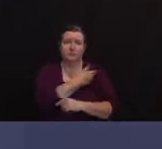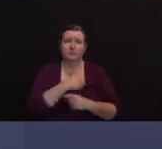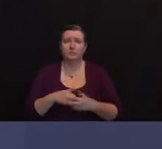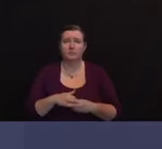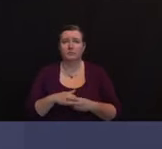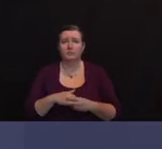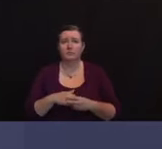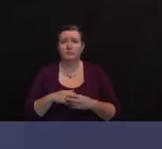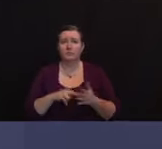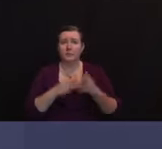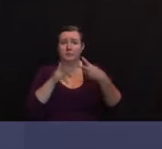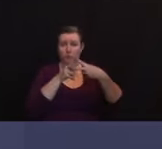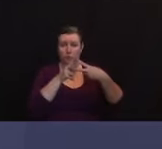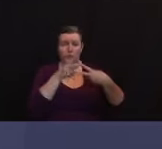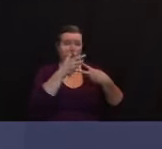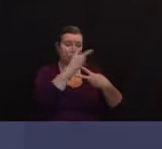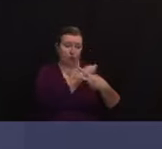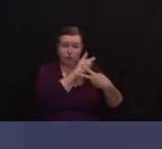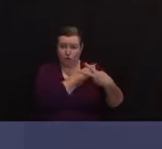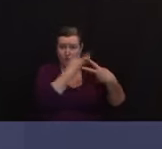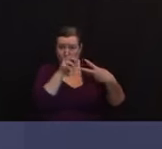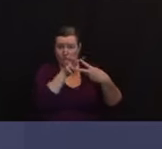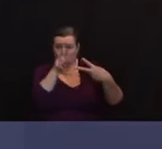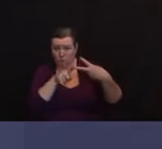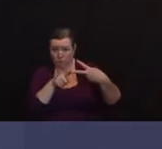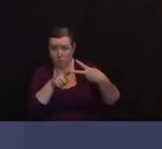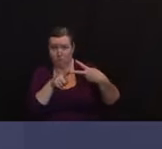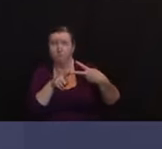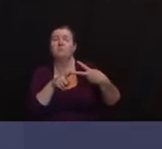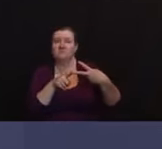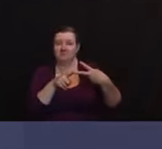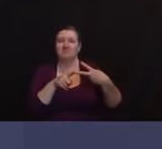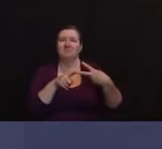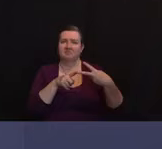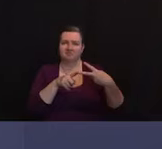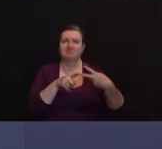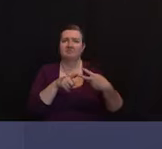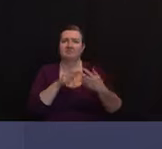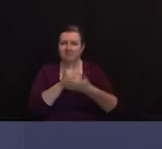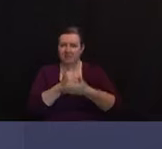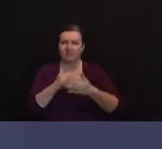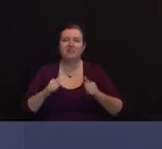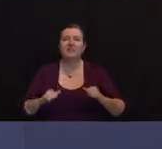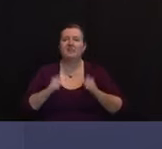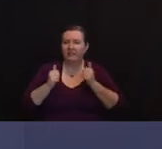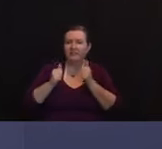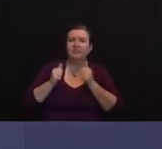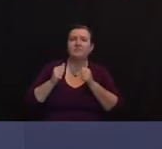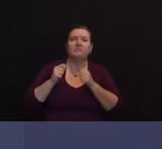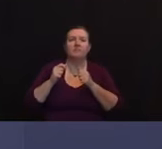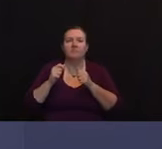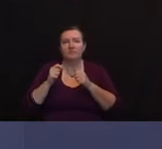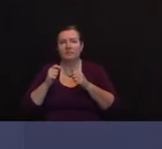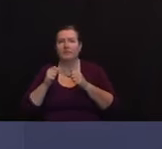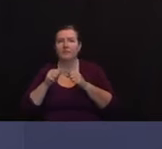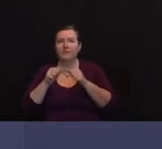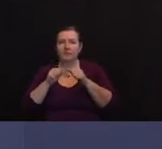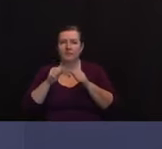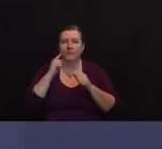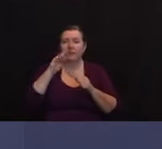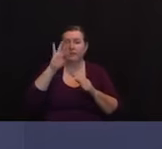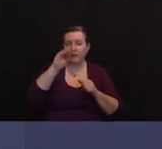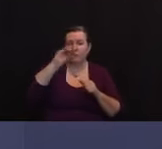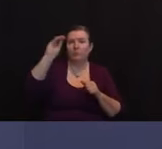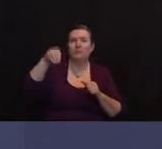and assisted living facilities are reporting that 90% of their residents are fully vaccinated, meaning they have received